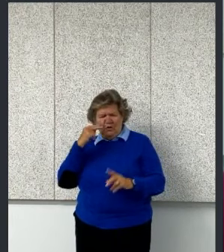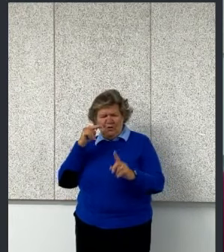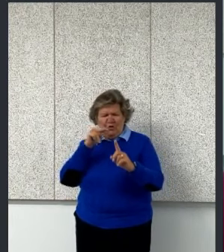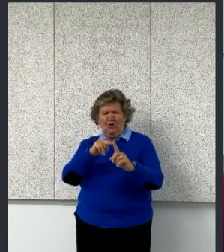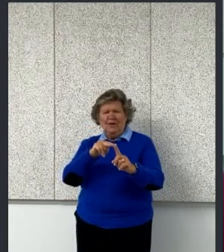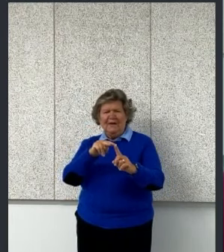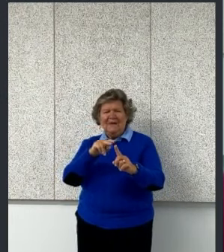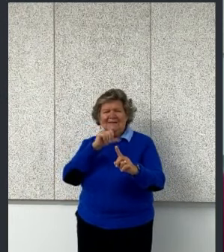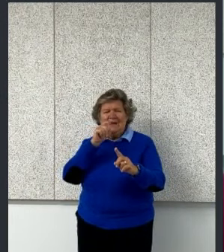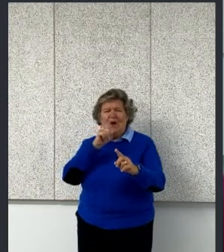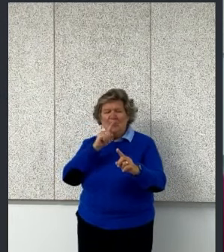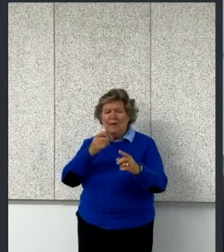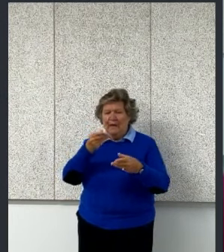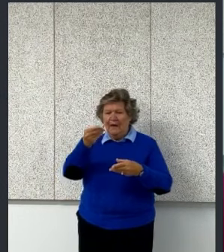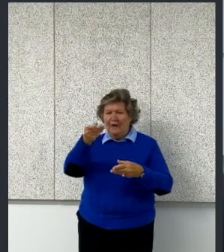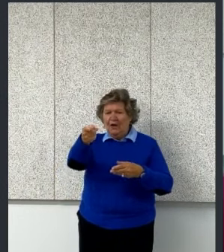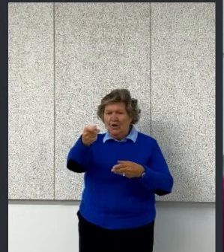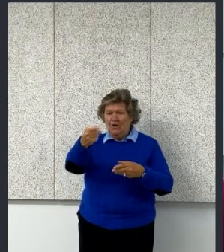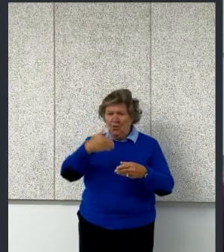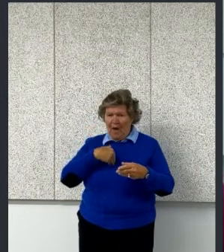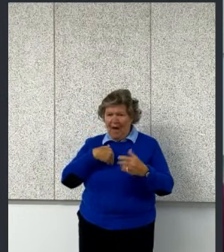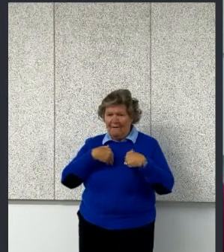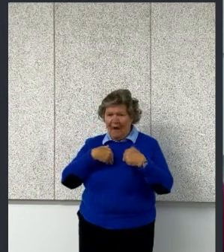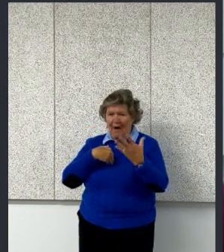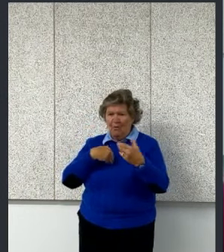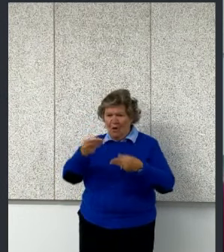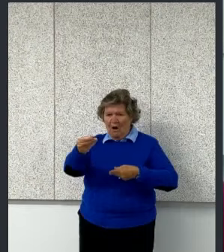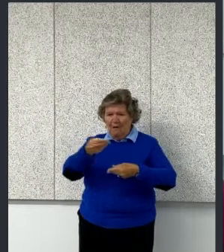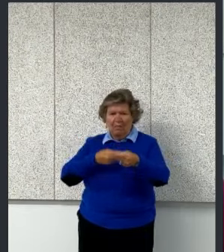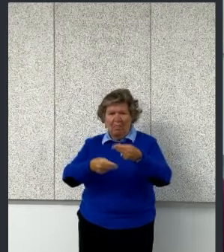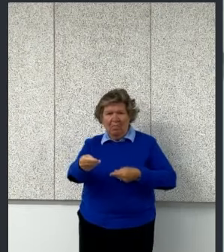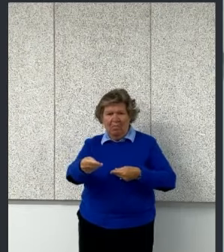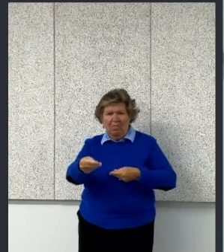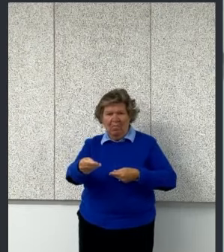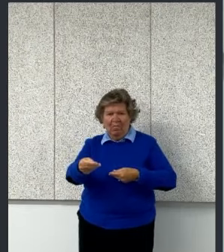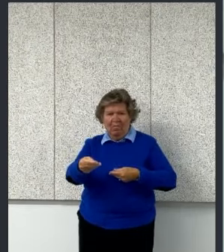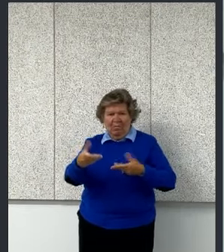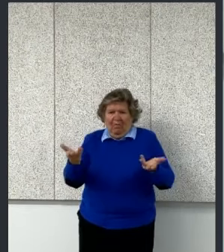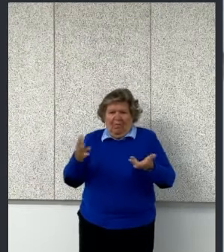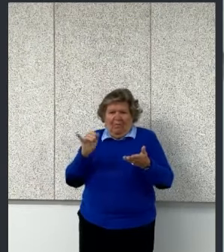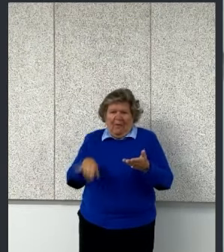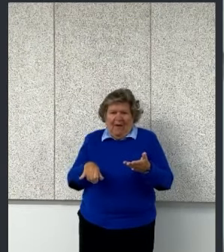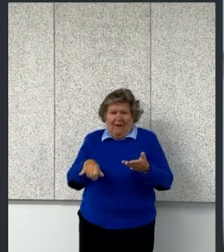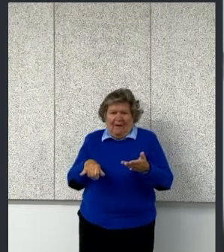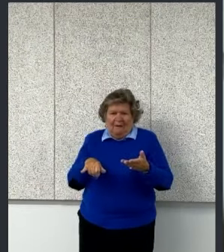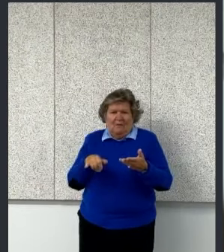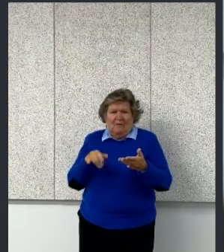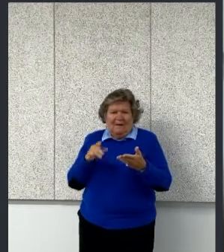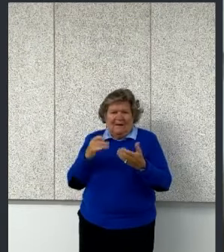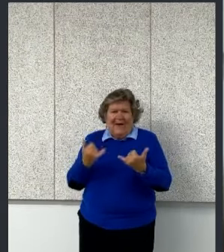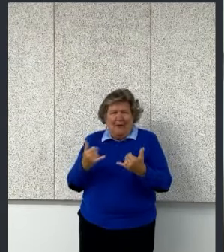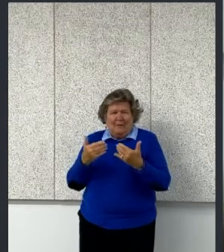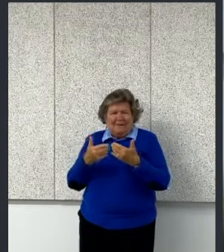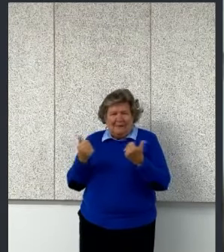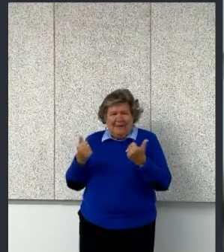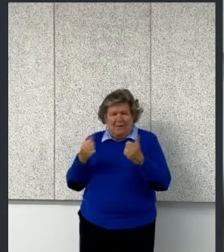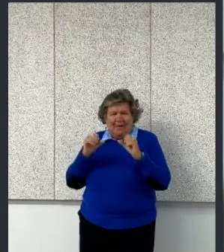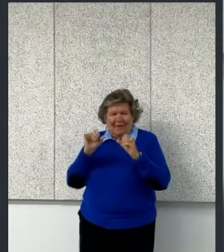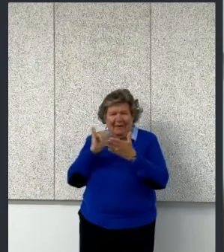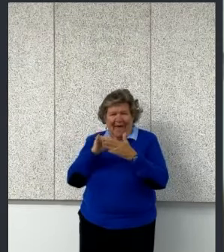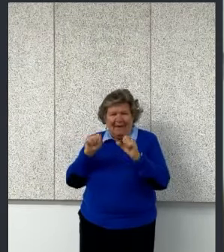a transactional relationship towards like a relational engagement, and right, that can happen in so many